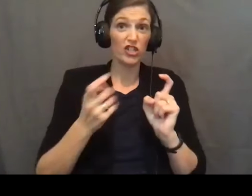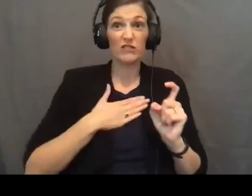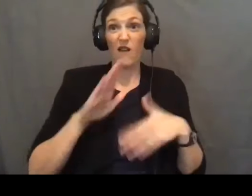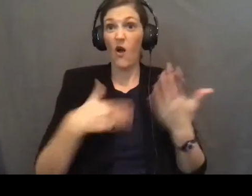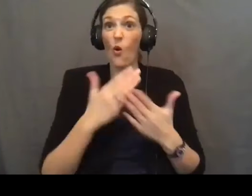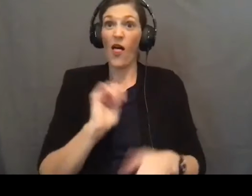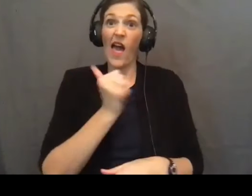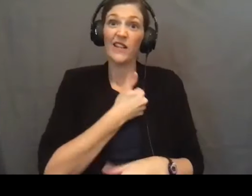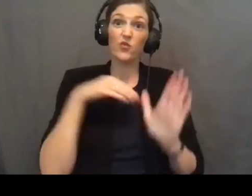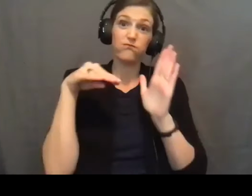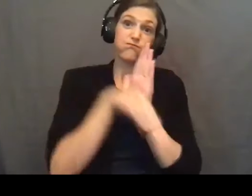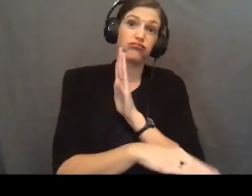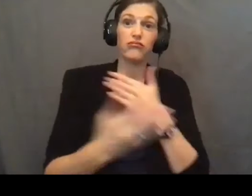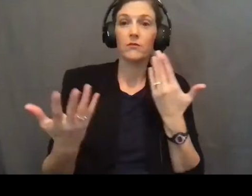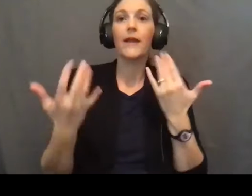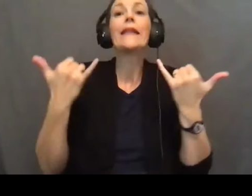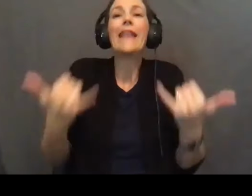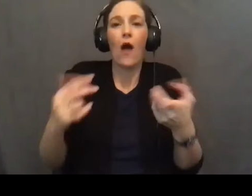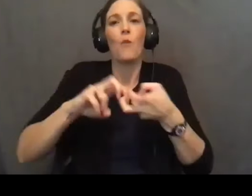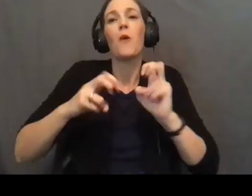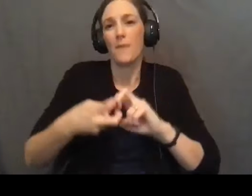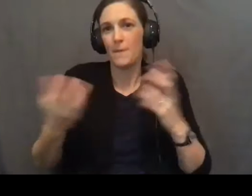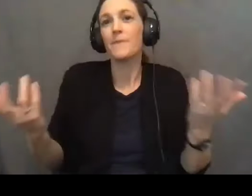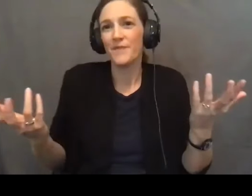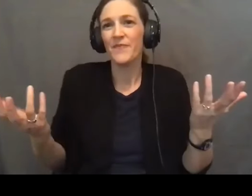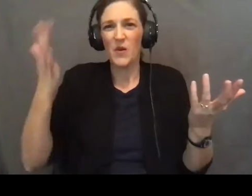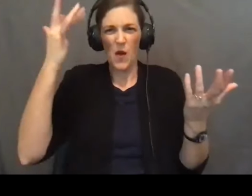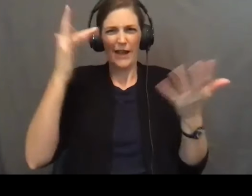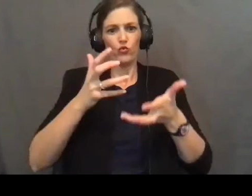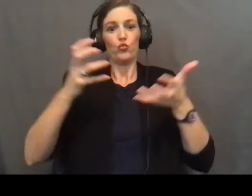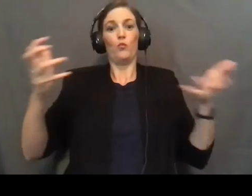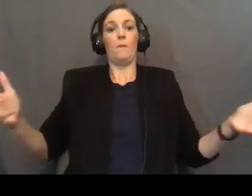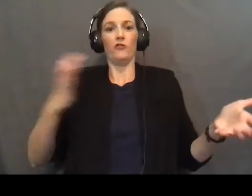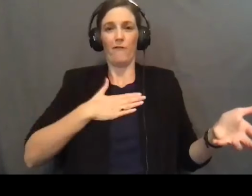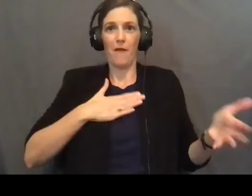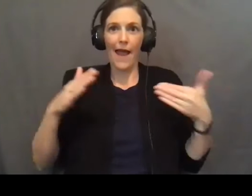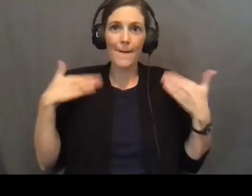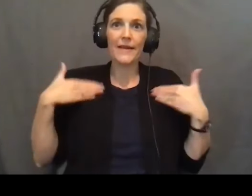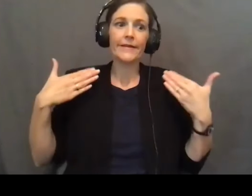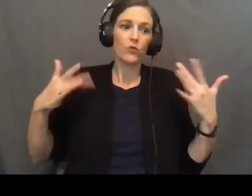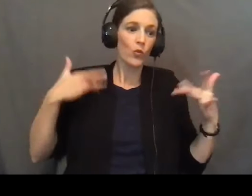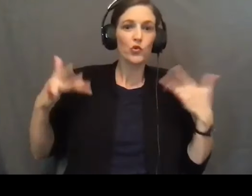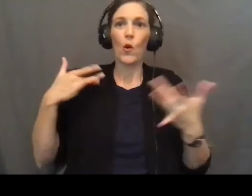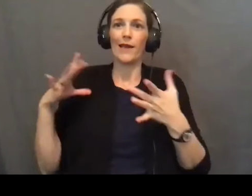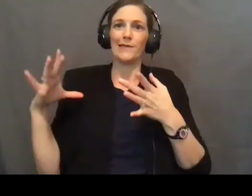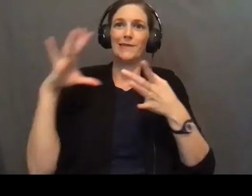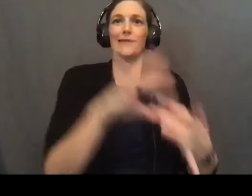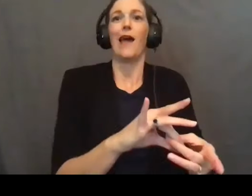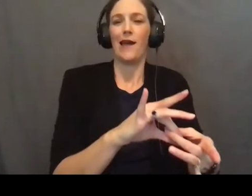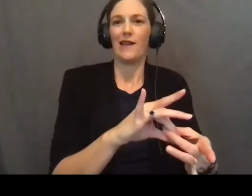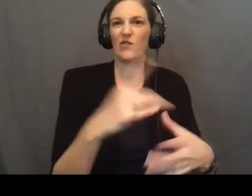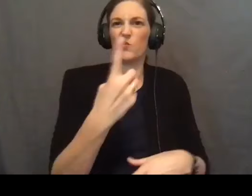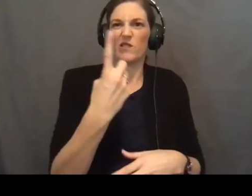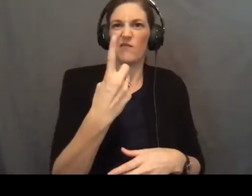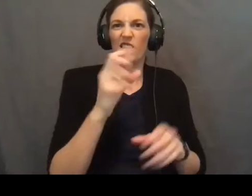attitude tanks, now I have a problem because too much of my happiness or joy is tied to something that can